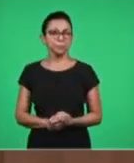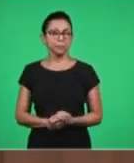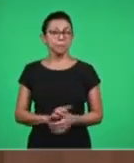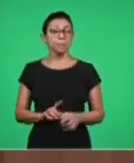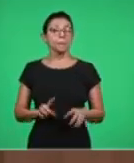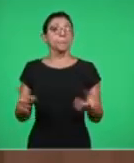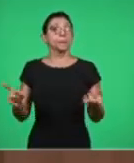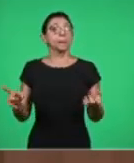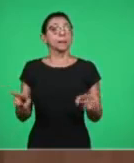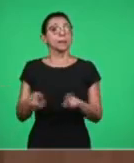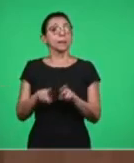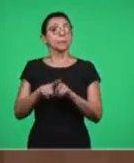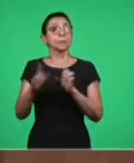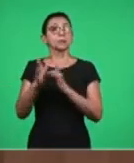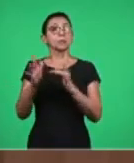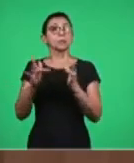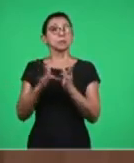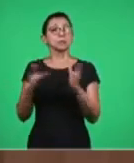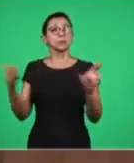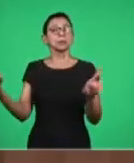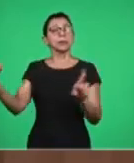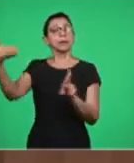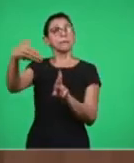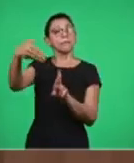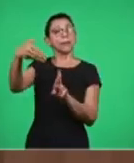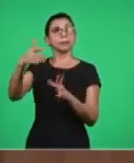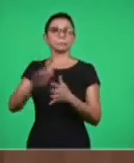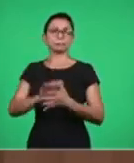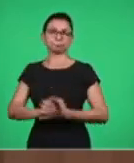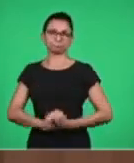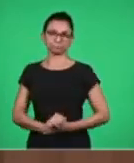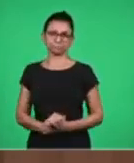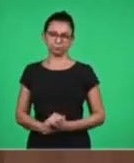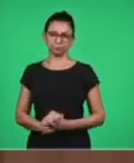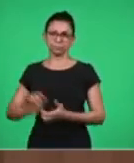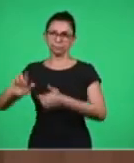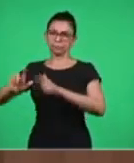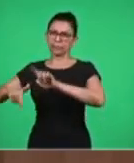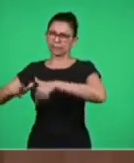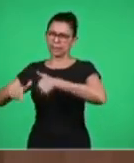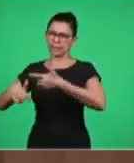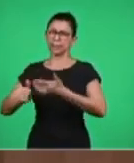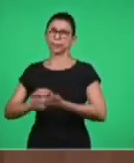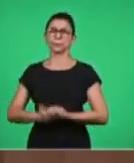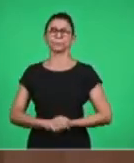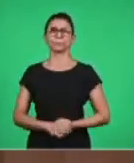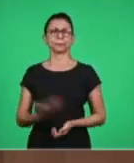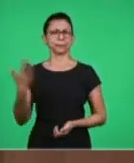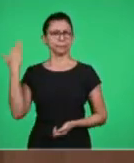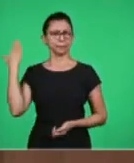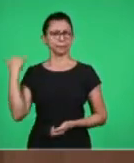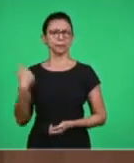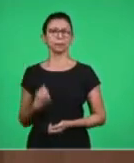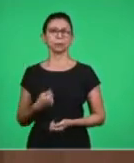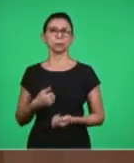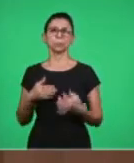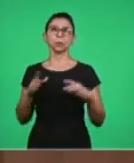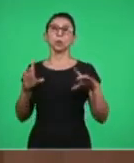Jesus also mentioned, refers to Israel in the moment in which the disciples were talking to